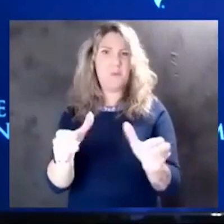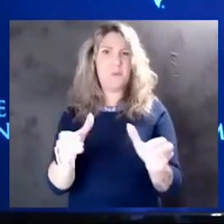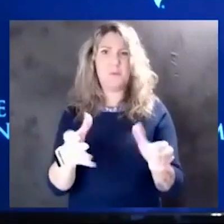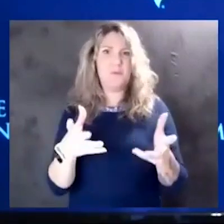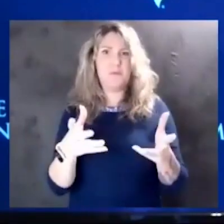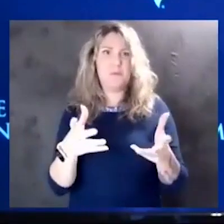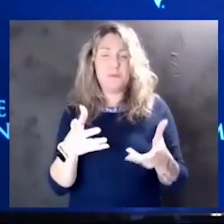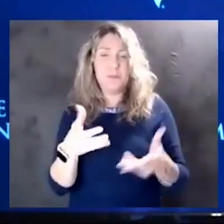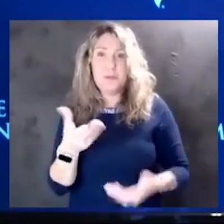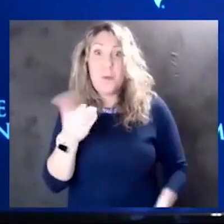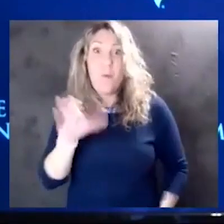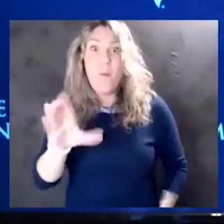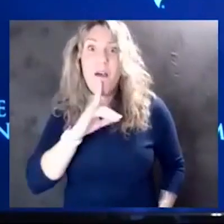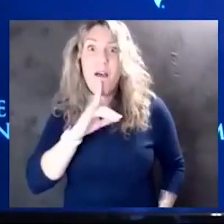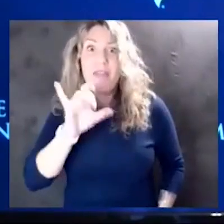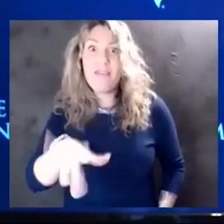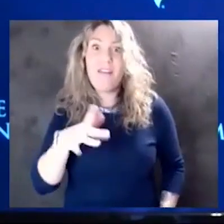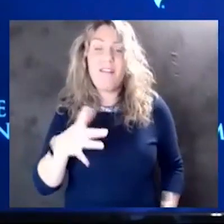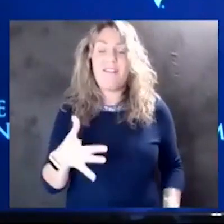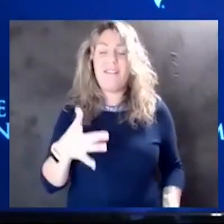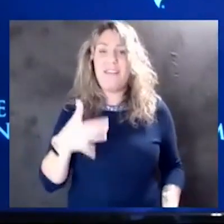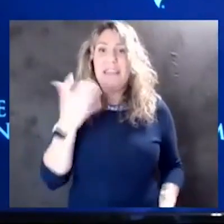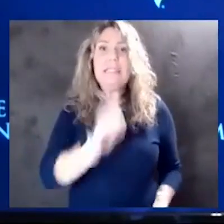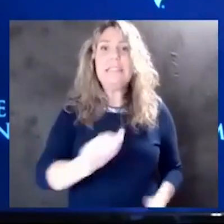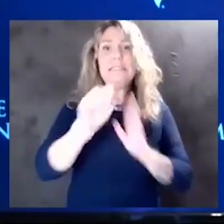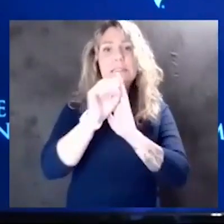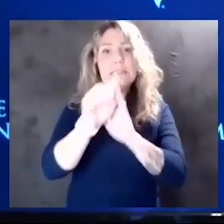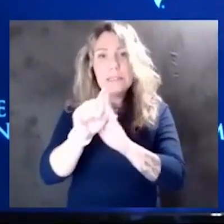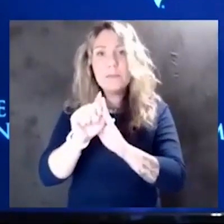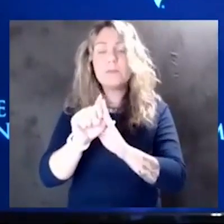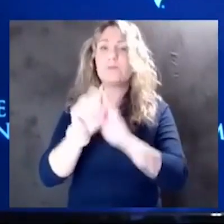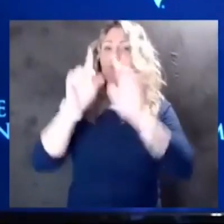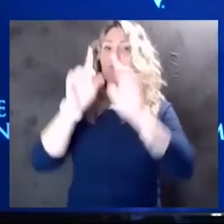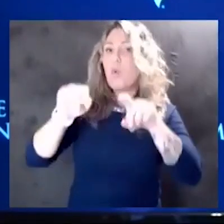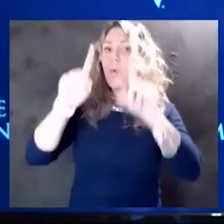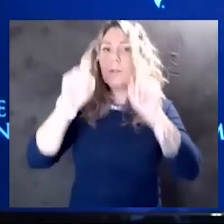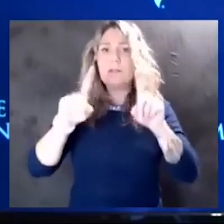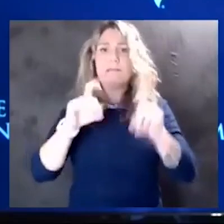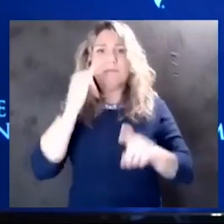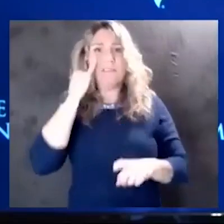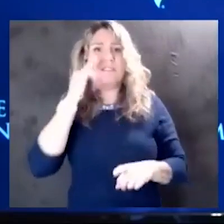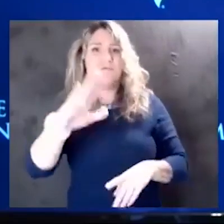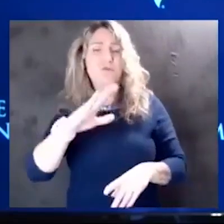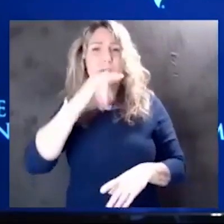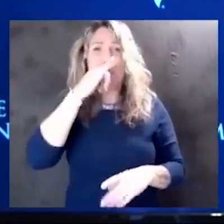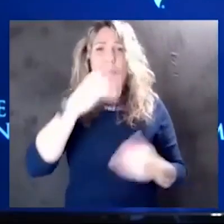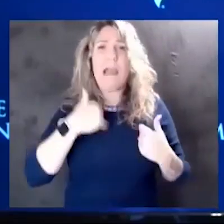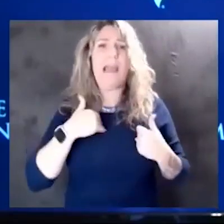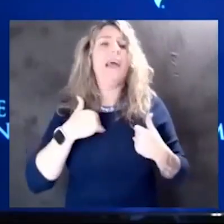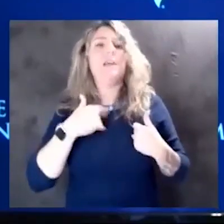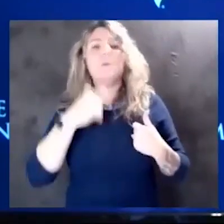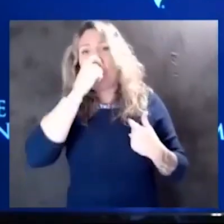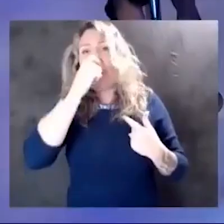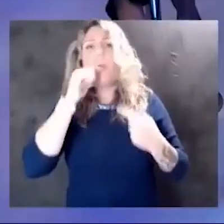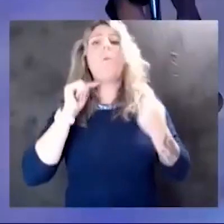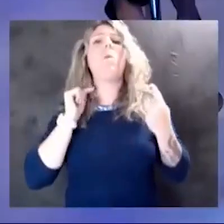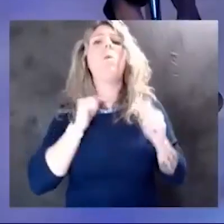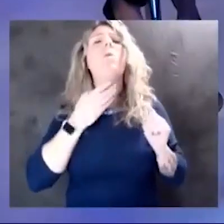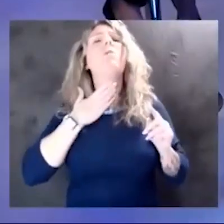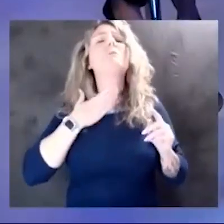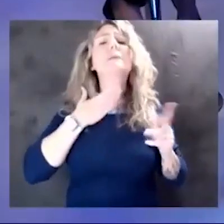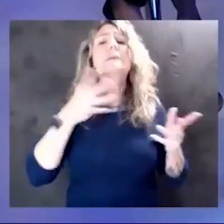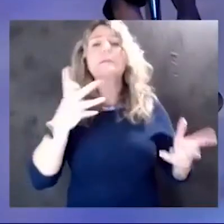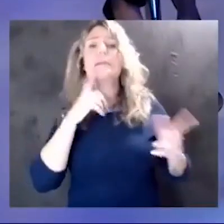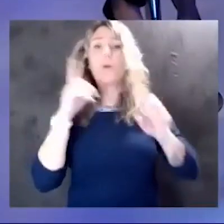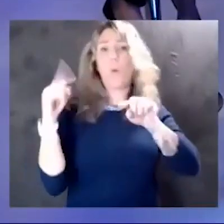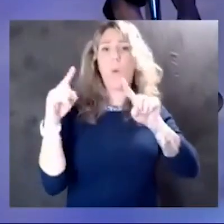as you have any symptoms at all, go get tested. Your child has a cold or a sore throat, go get tested. So we should be testing the way we were this time last year. Yeah, be really